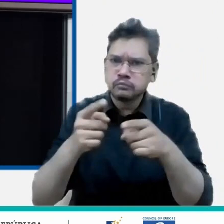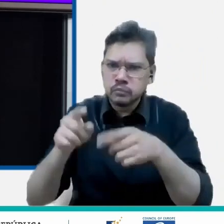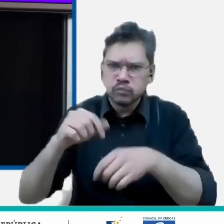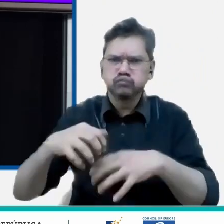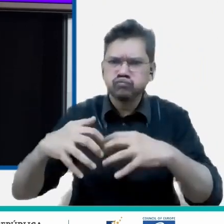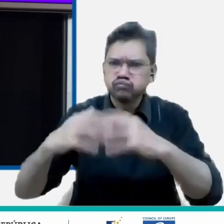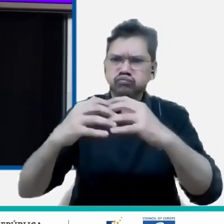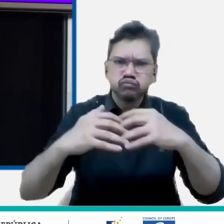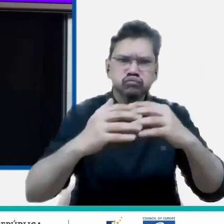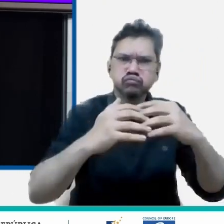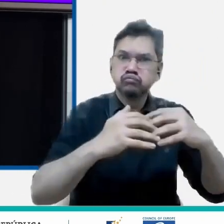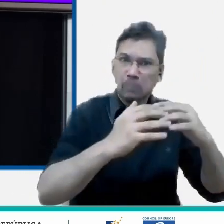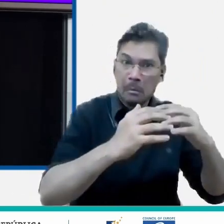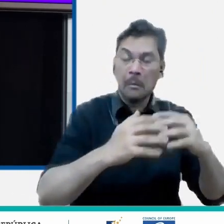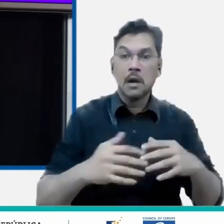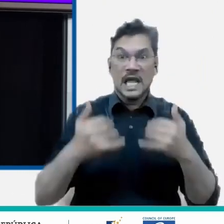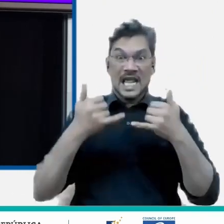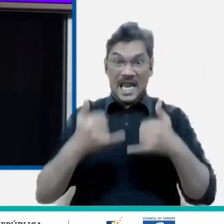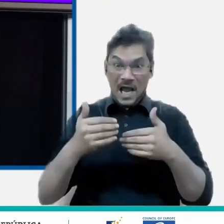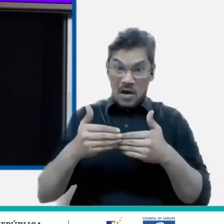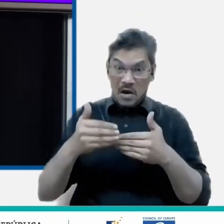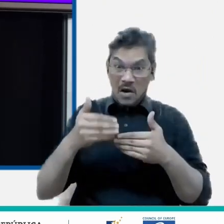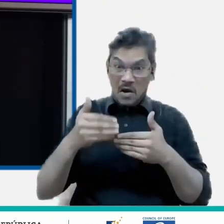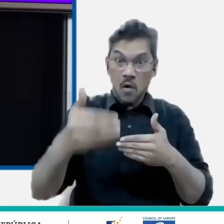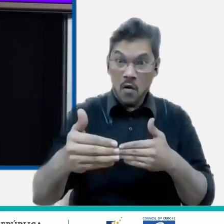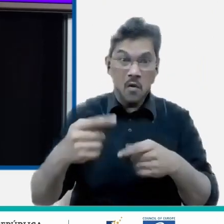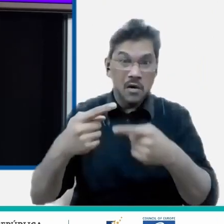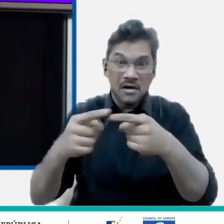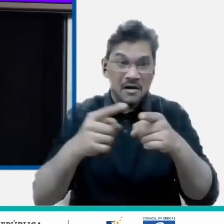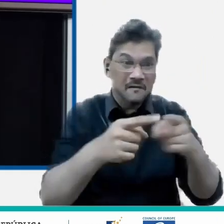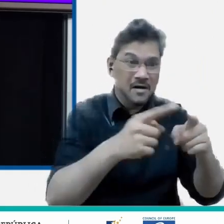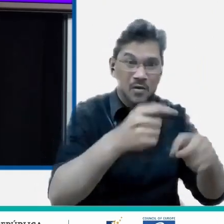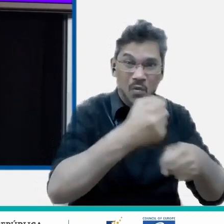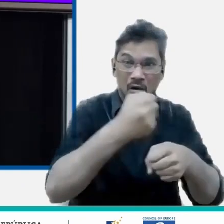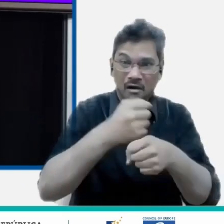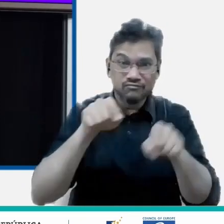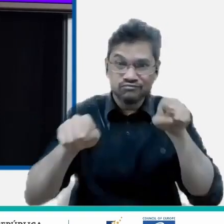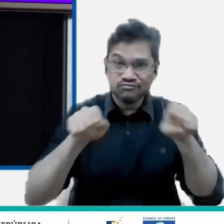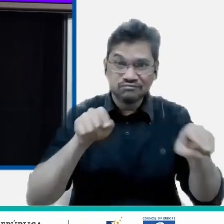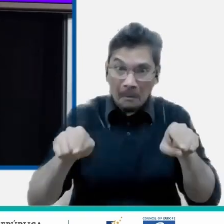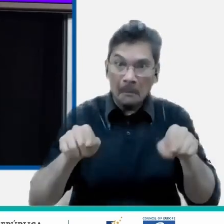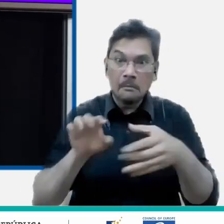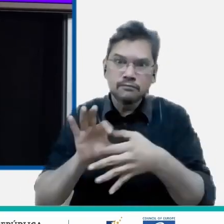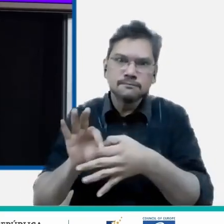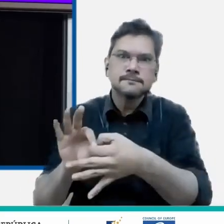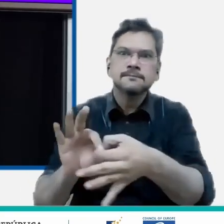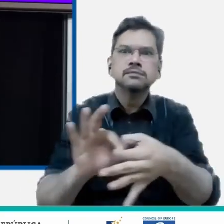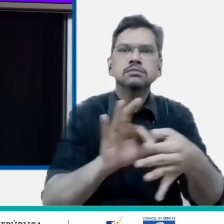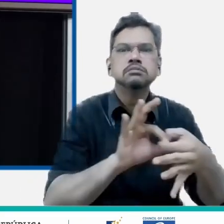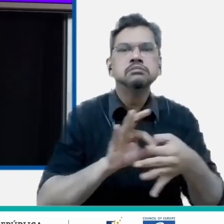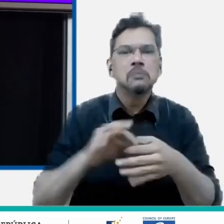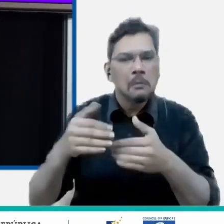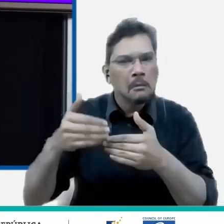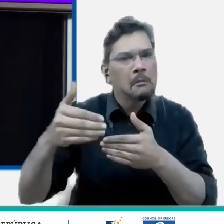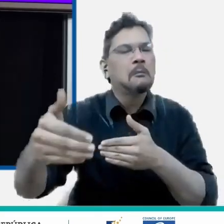different supports and the peer reviews, which Armini was involved in, the transboundary cooperation, the common risk assessments